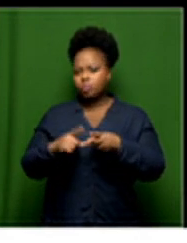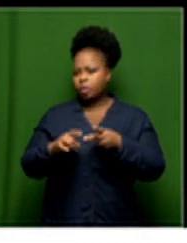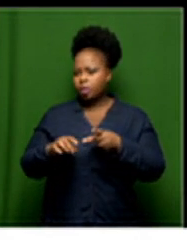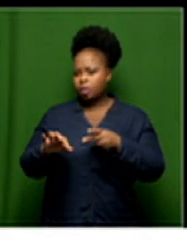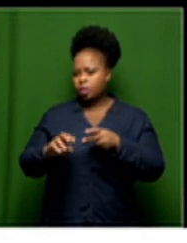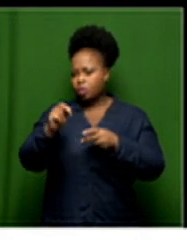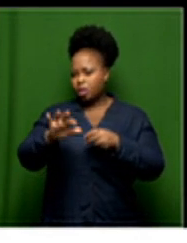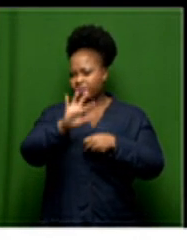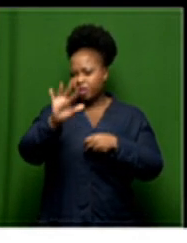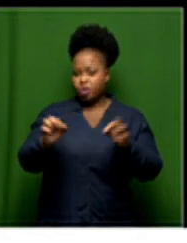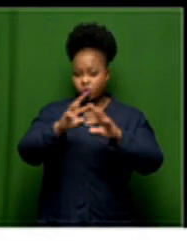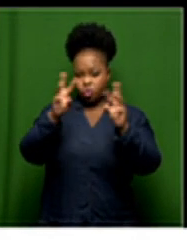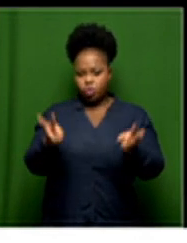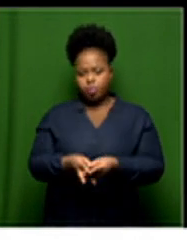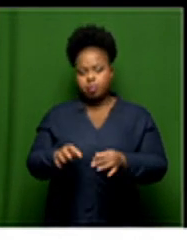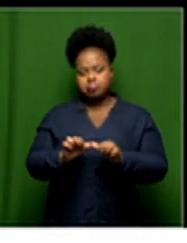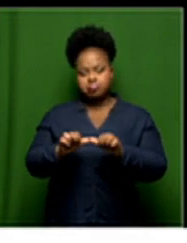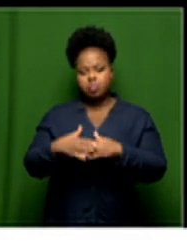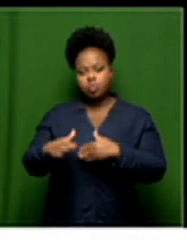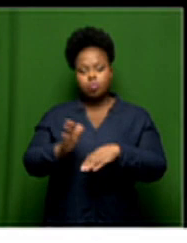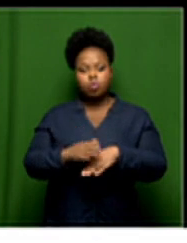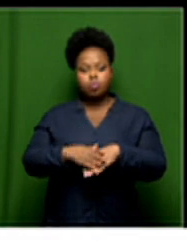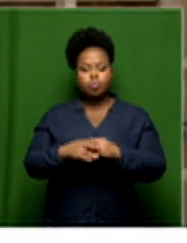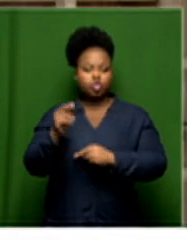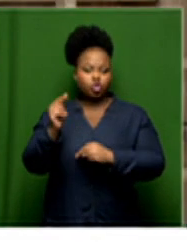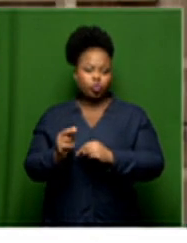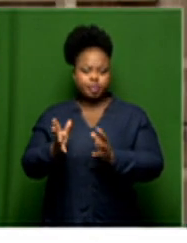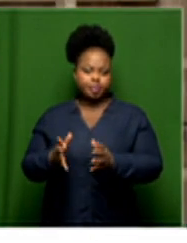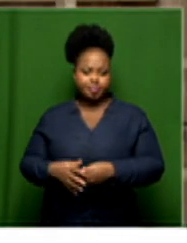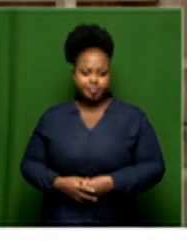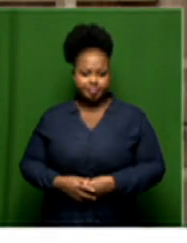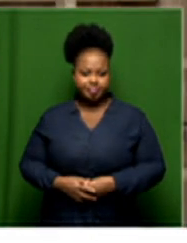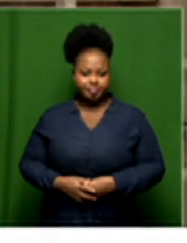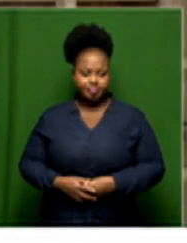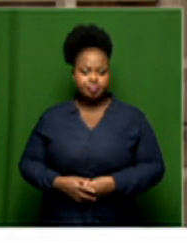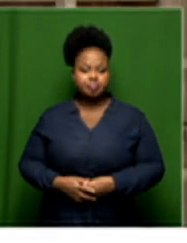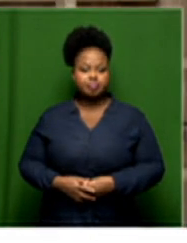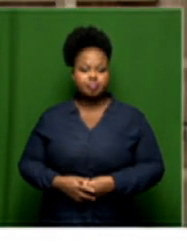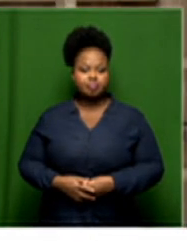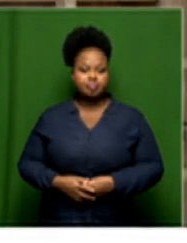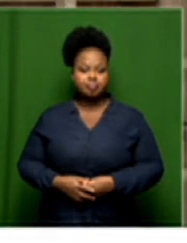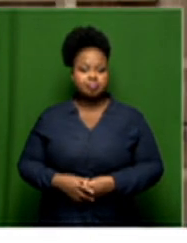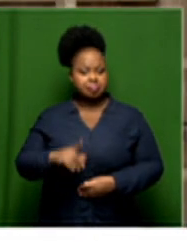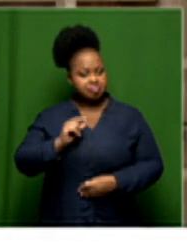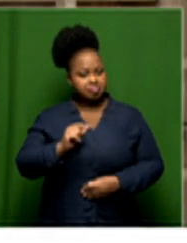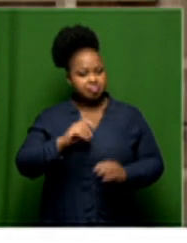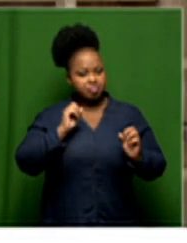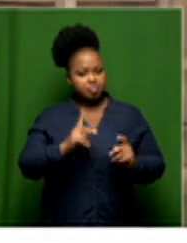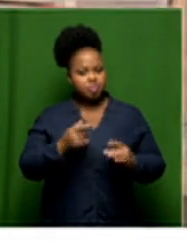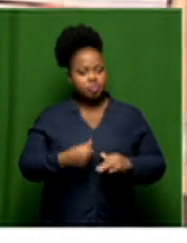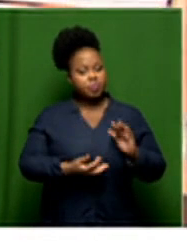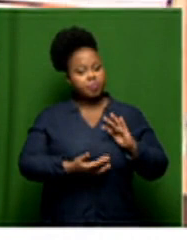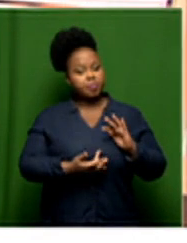and we're on a global expansion plan. So that's a very short and brief summary of a lot of hard work. And